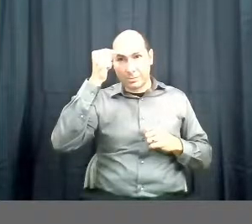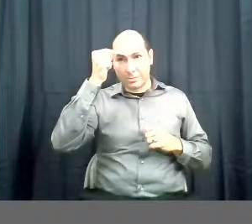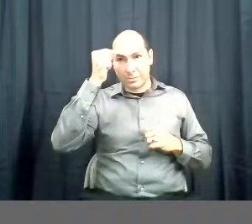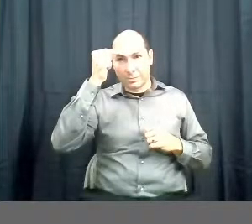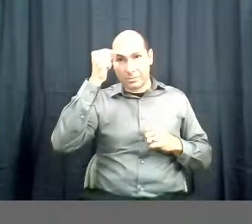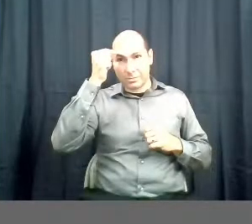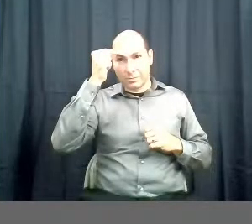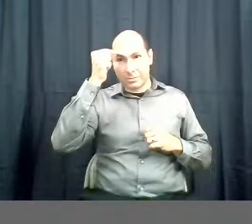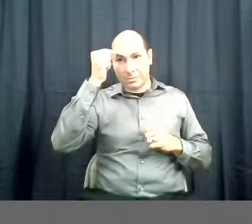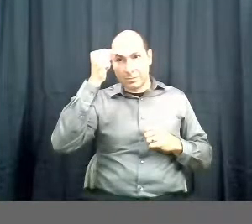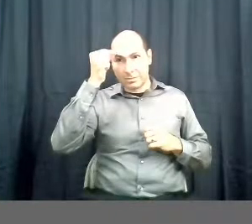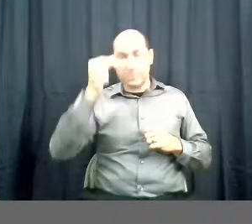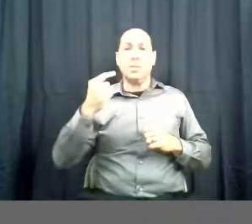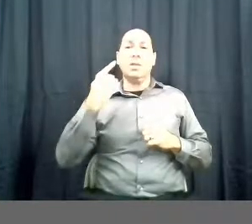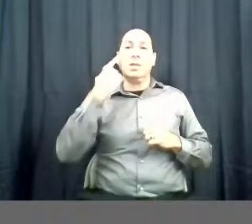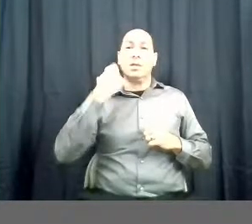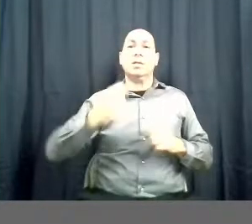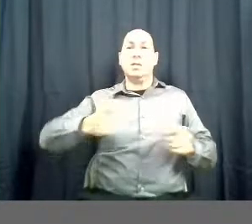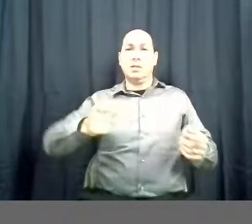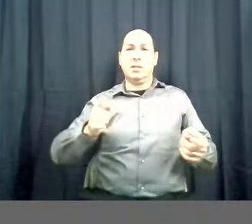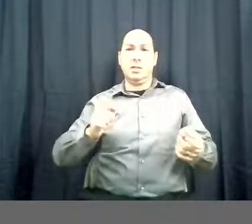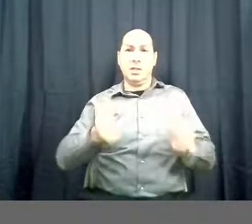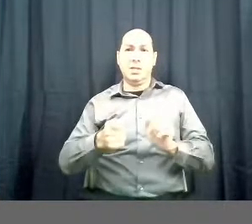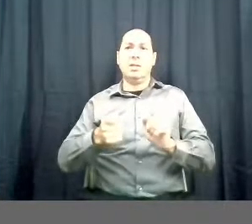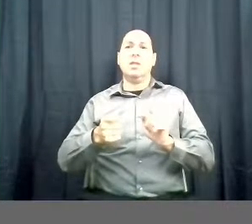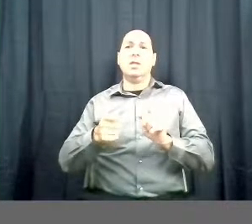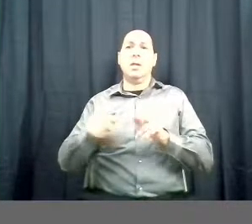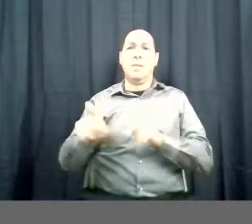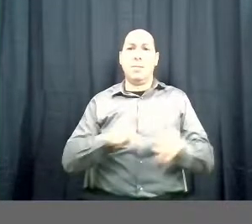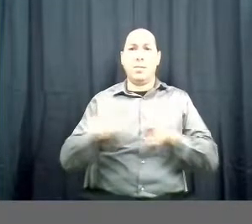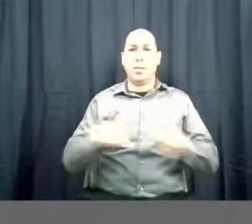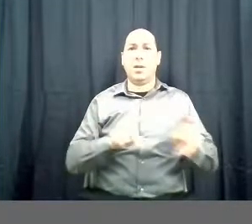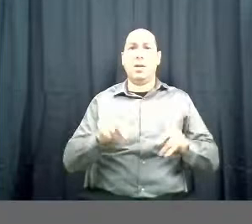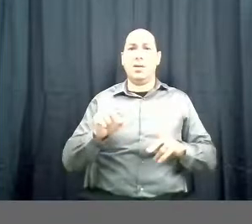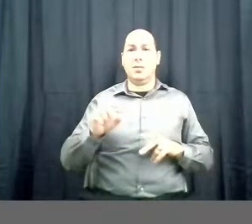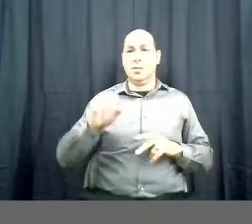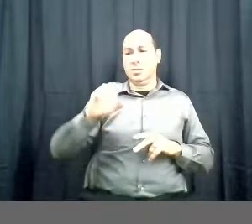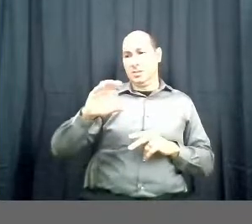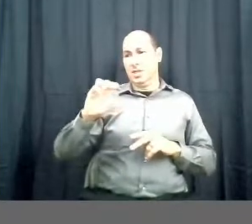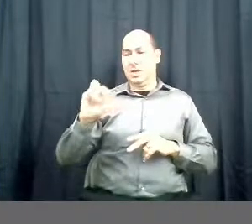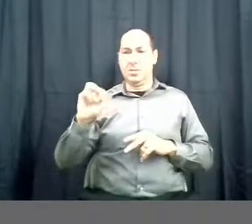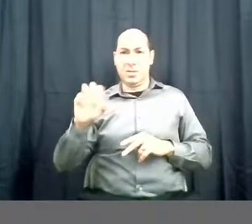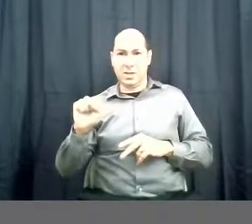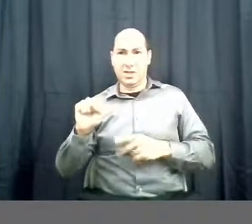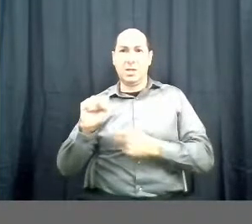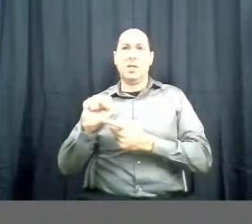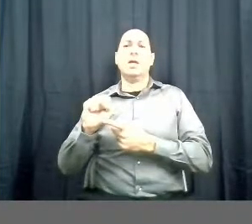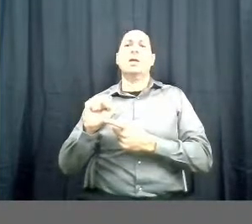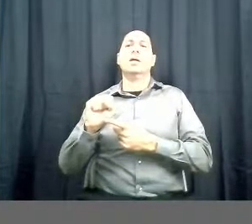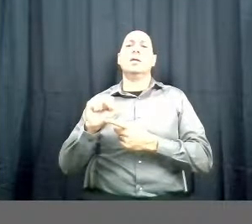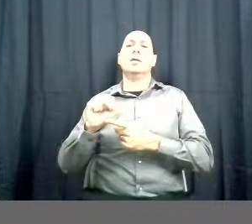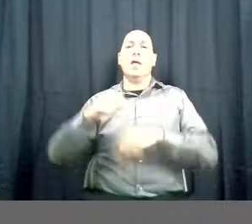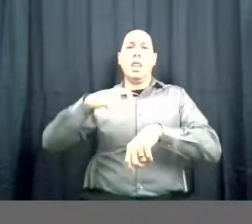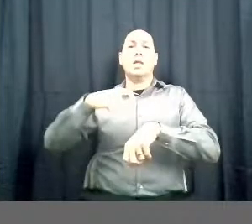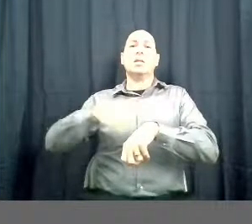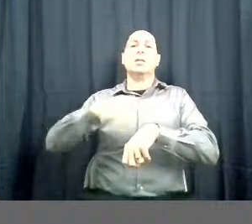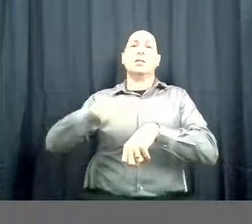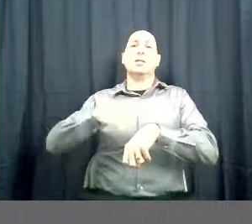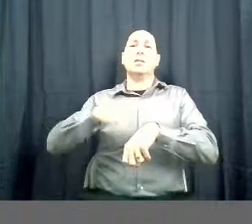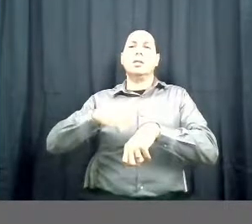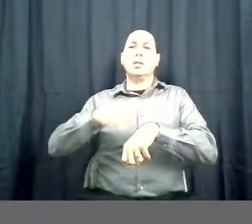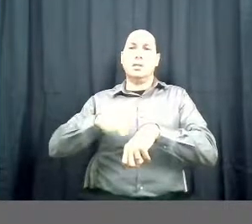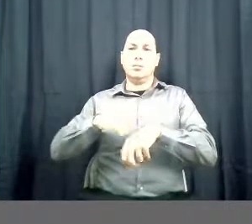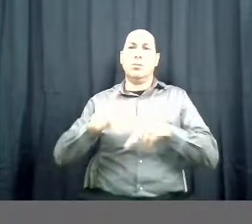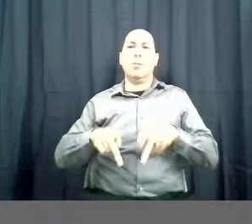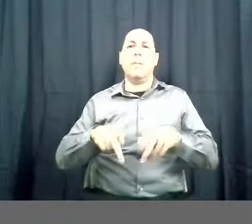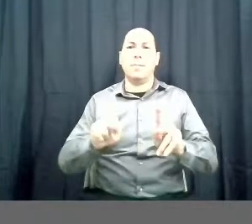resubmits a state plan amendment with CMS to make it time bound, that